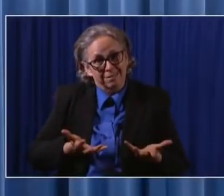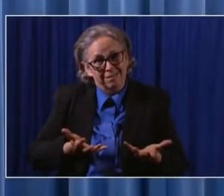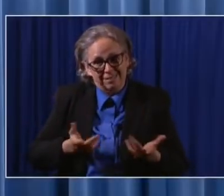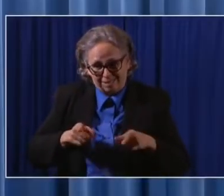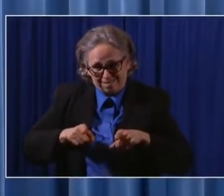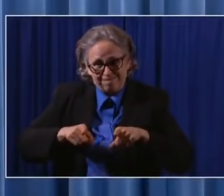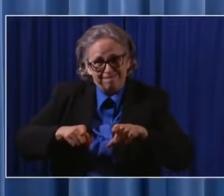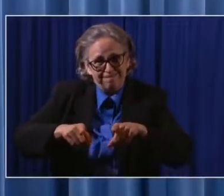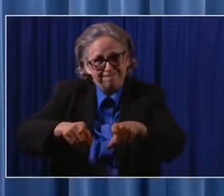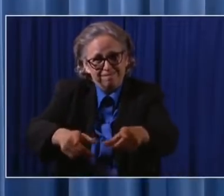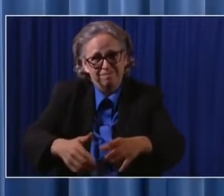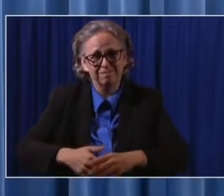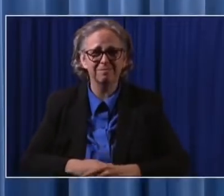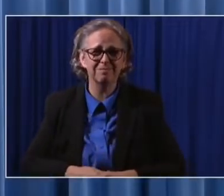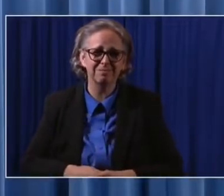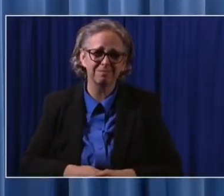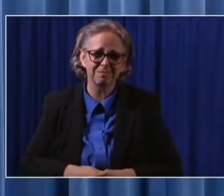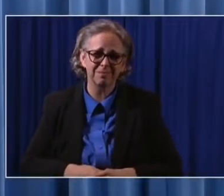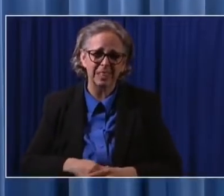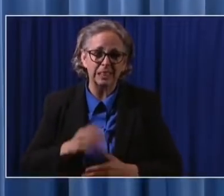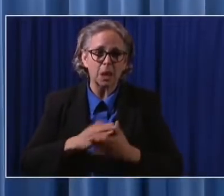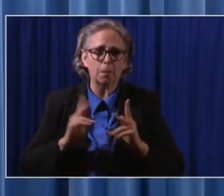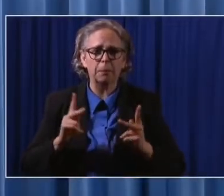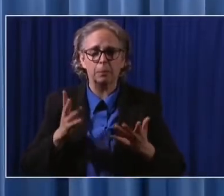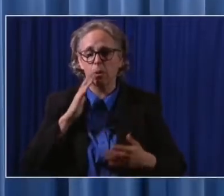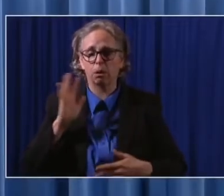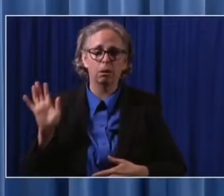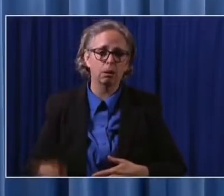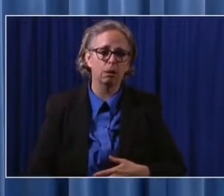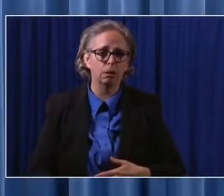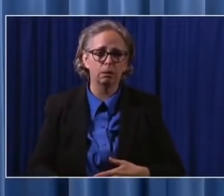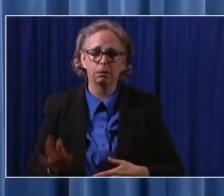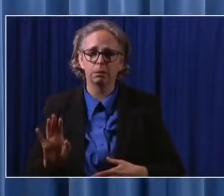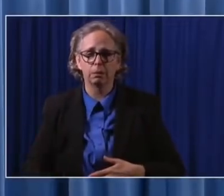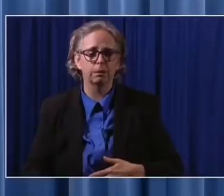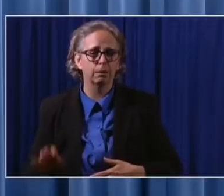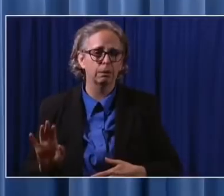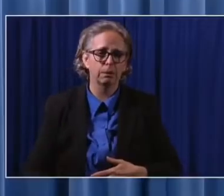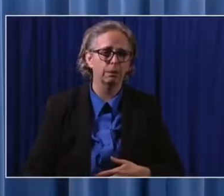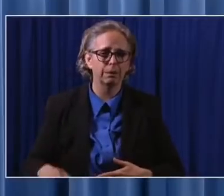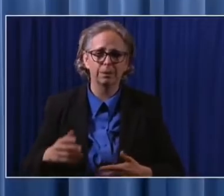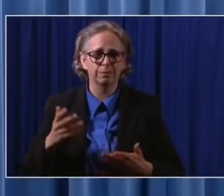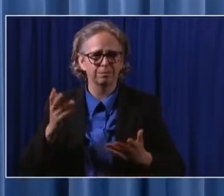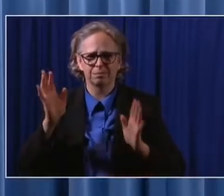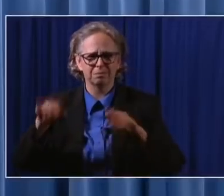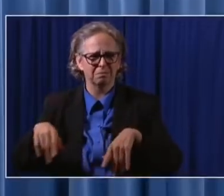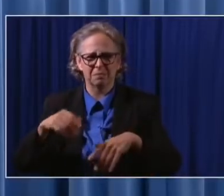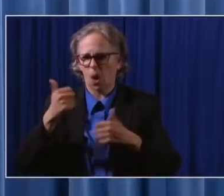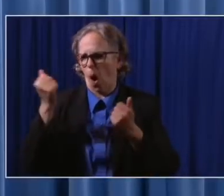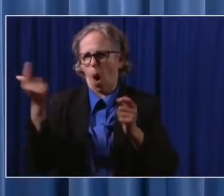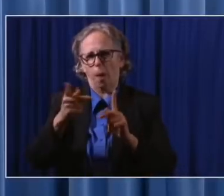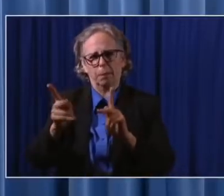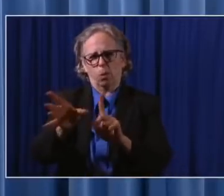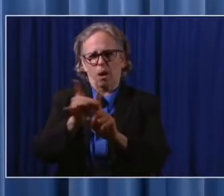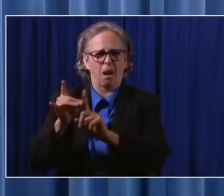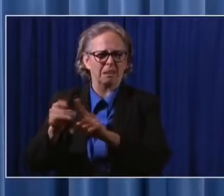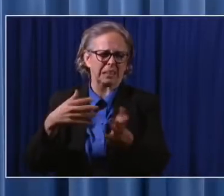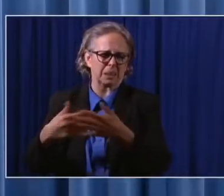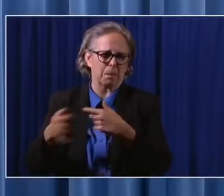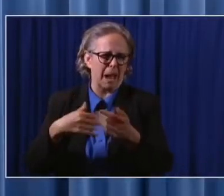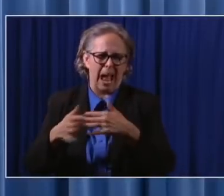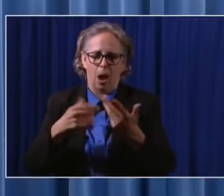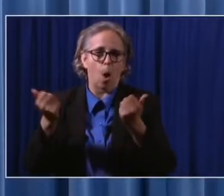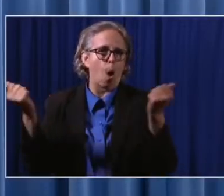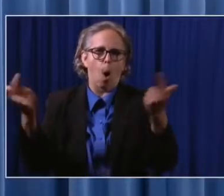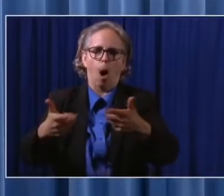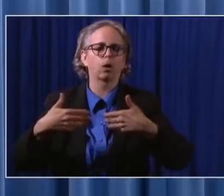I know there's some fatalists out there who say, oh, well, everybody will get it, or X number of people will get it, might as well get it over with. Well, that's just ridiculous. And